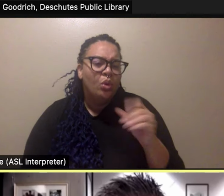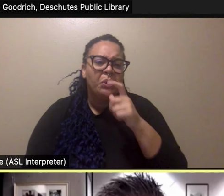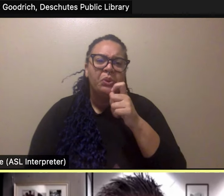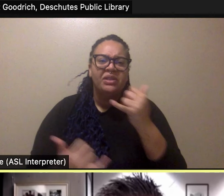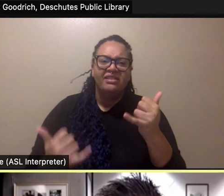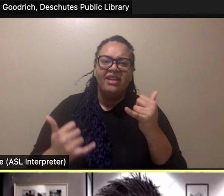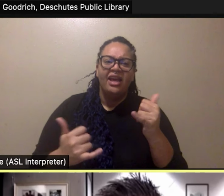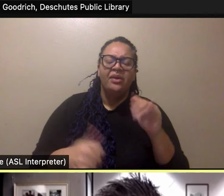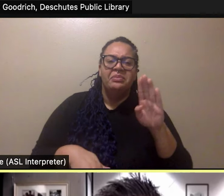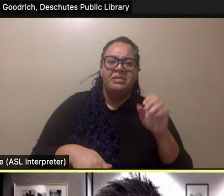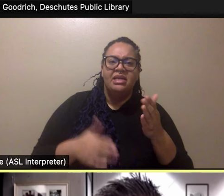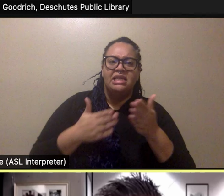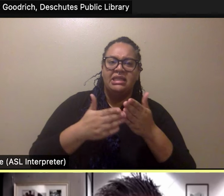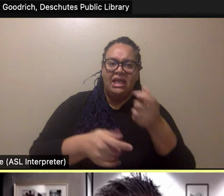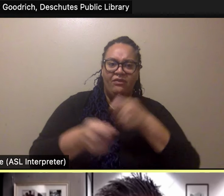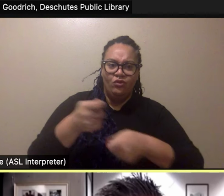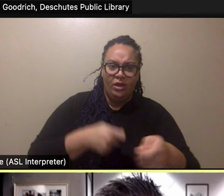traders?